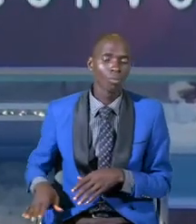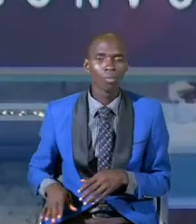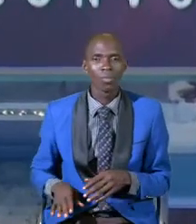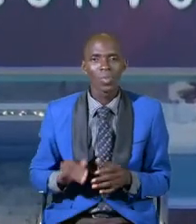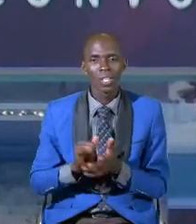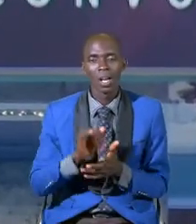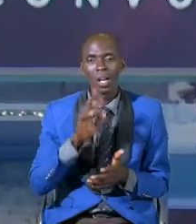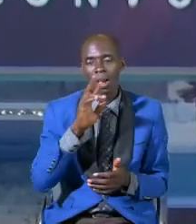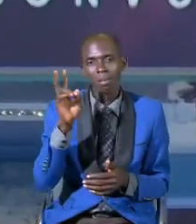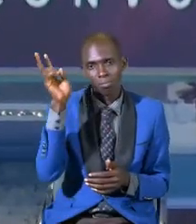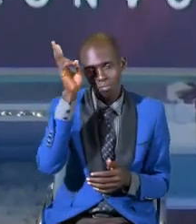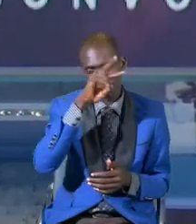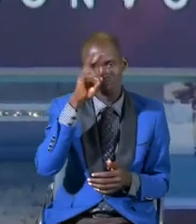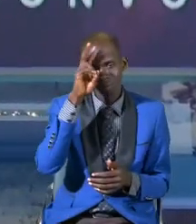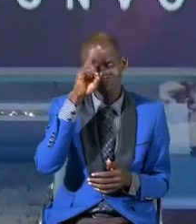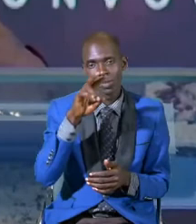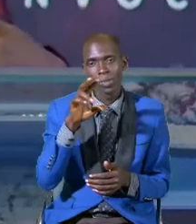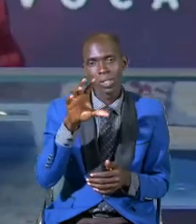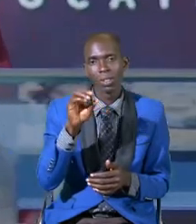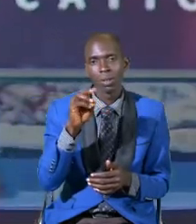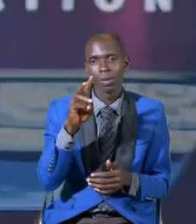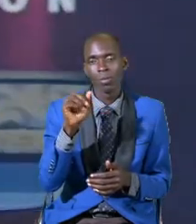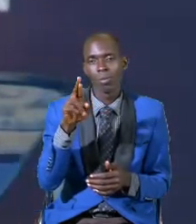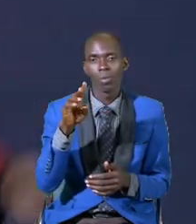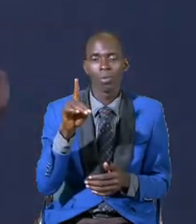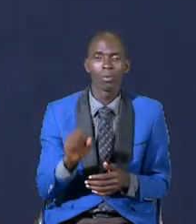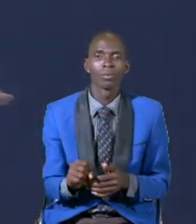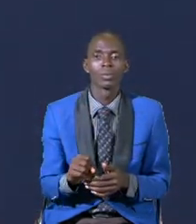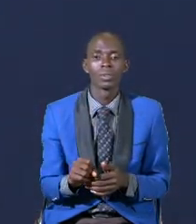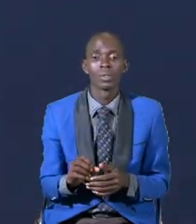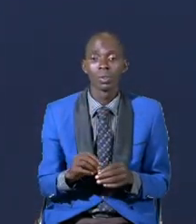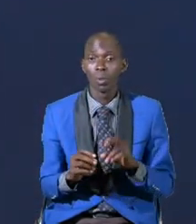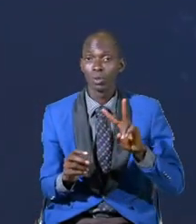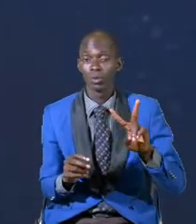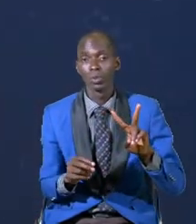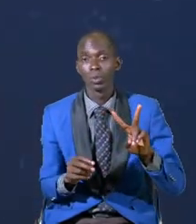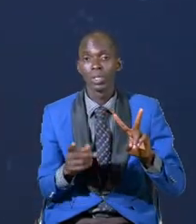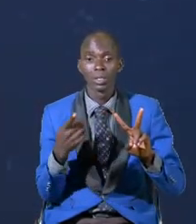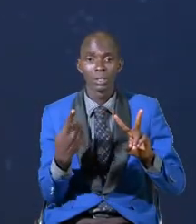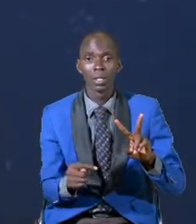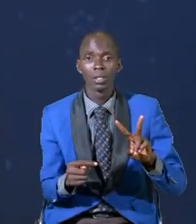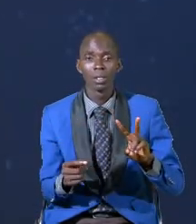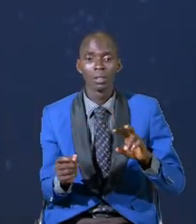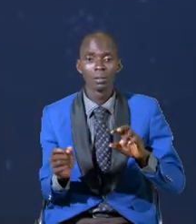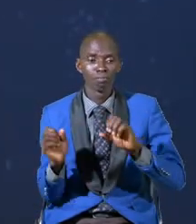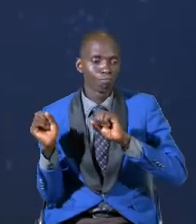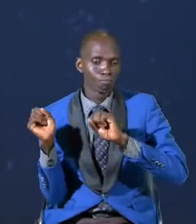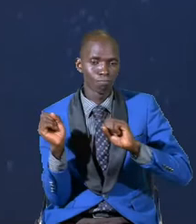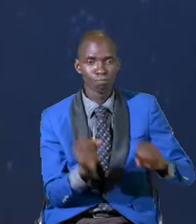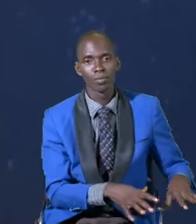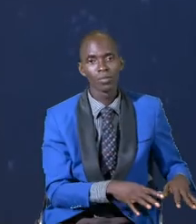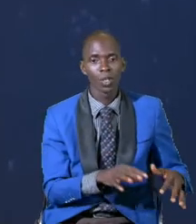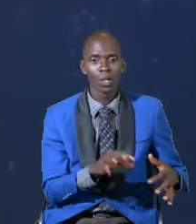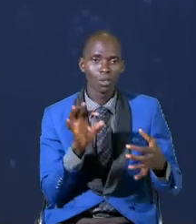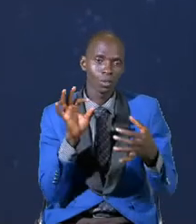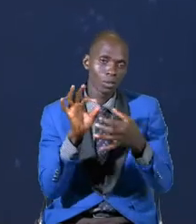Number two, they abandon convictions. This was their conviction. And before they get on the field, they